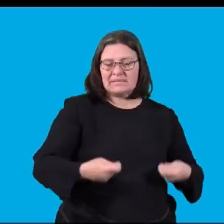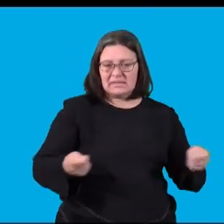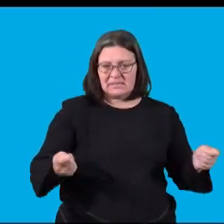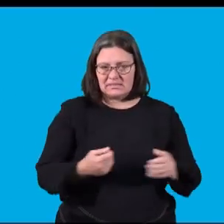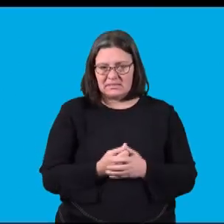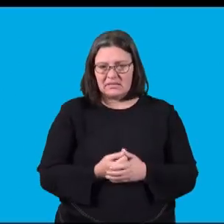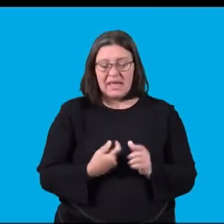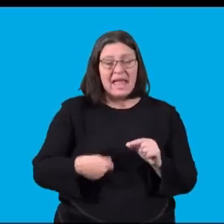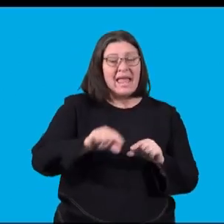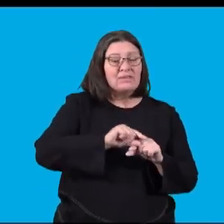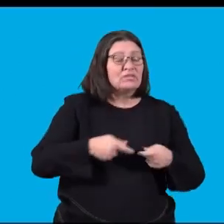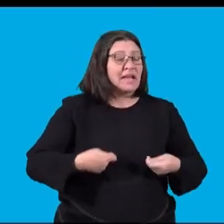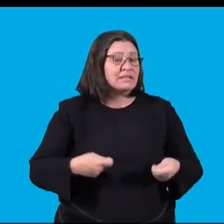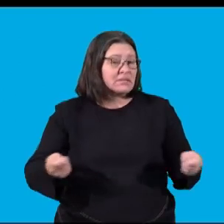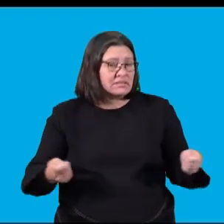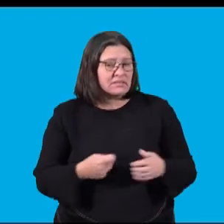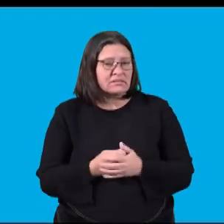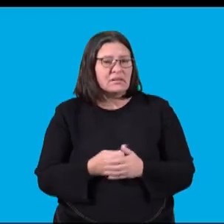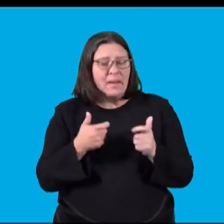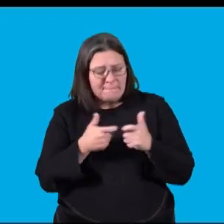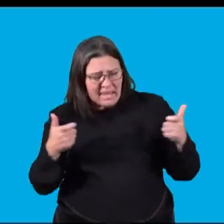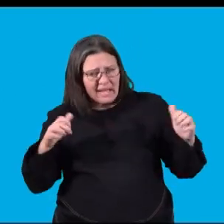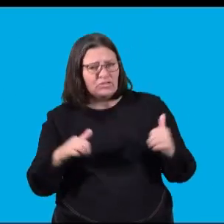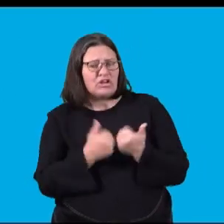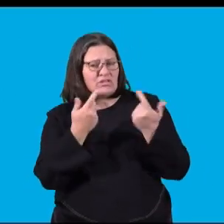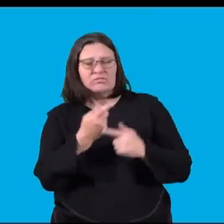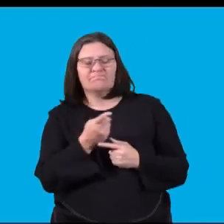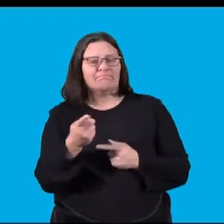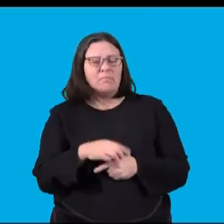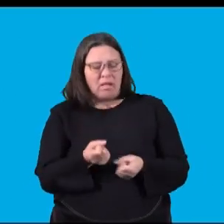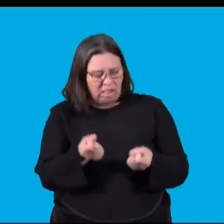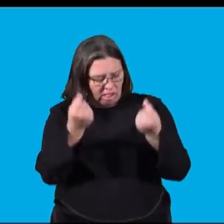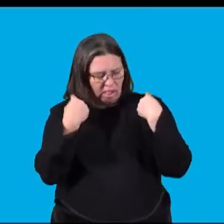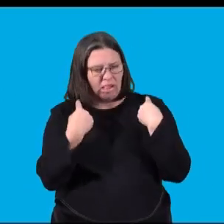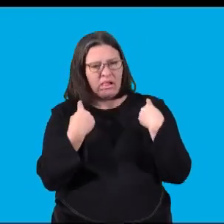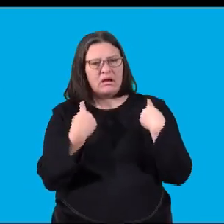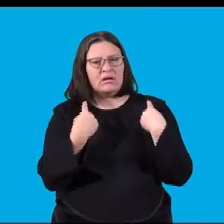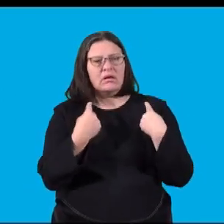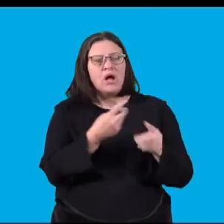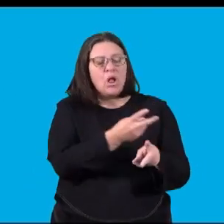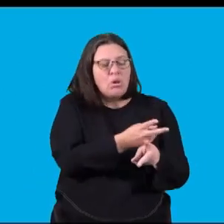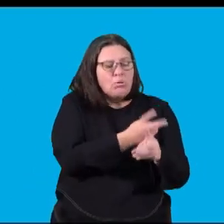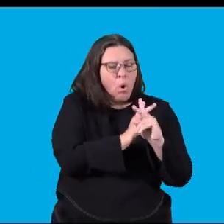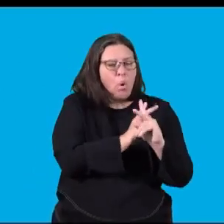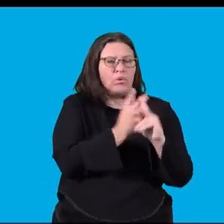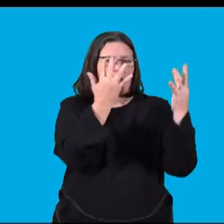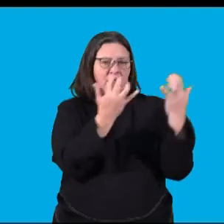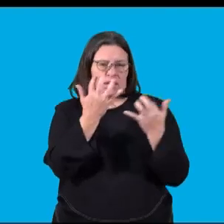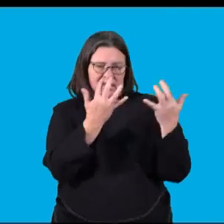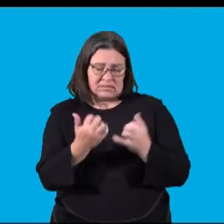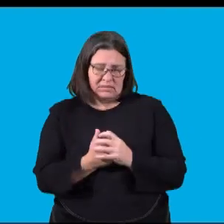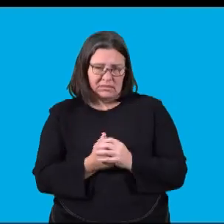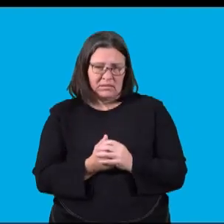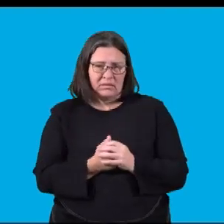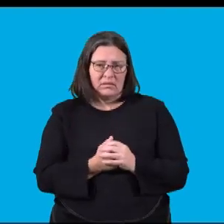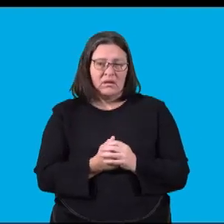expense. With interest expense, the biggest challenge is the inability to understand loan calculations,